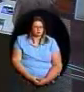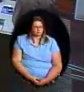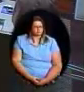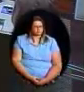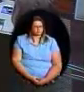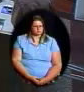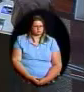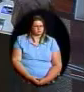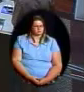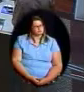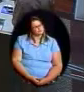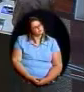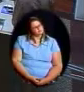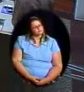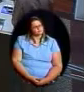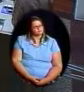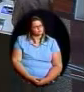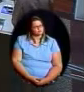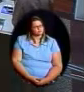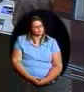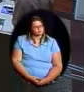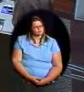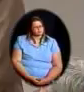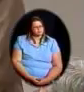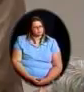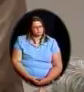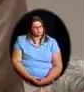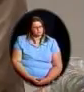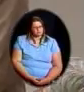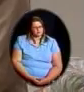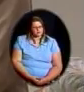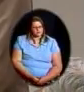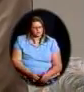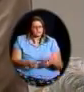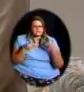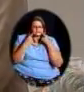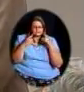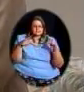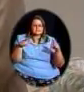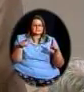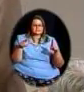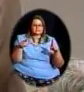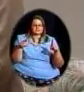hoping. So. And stopping to celebrate a moment. Success breeds success.